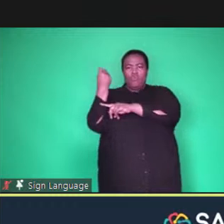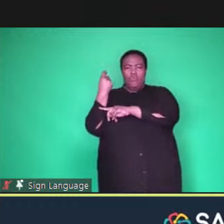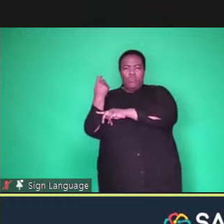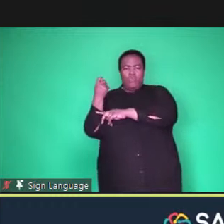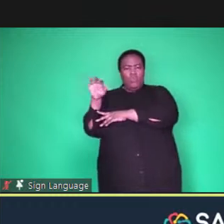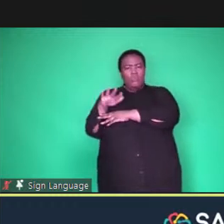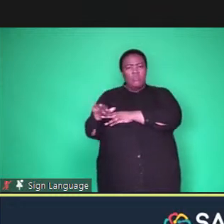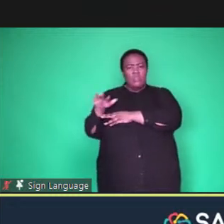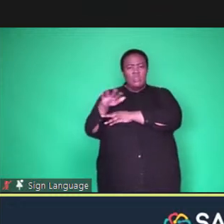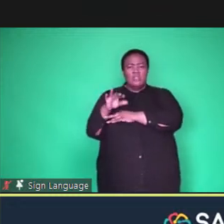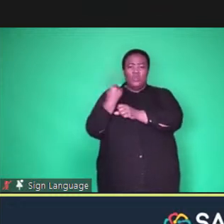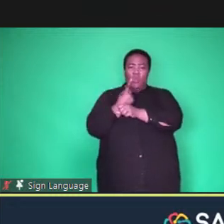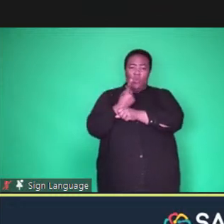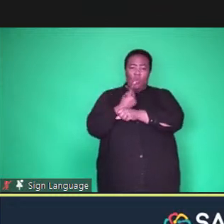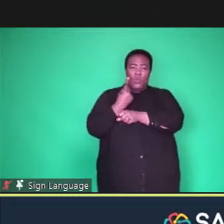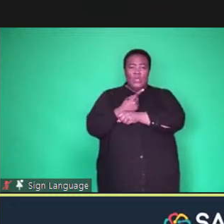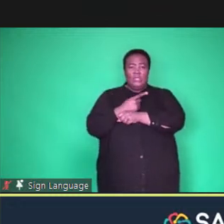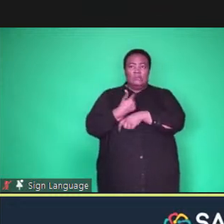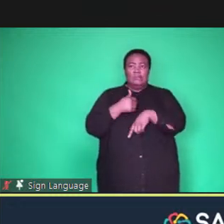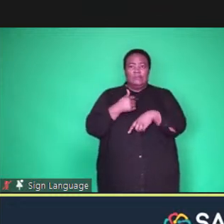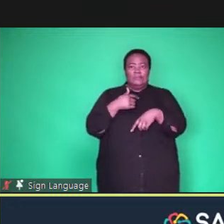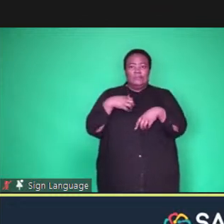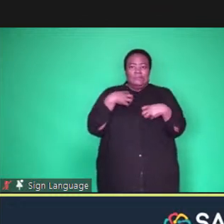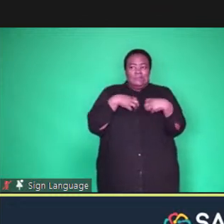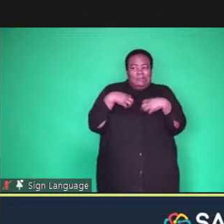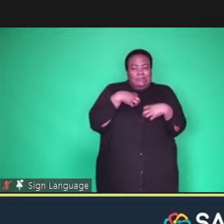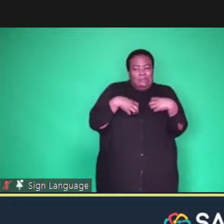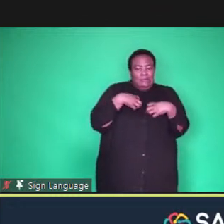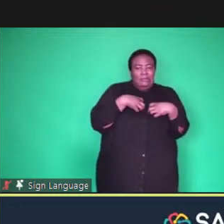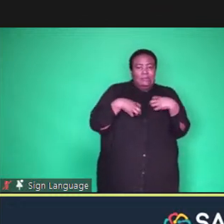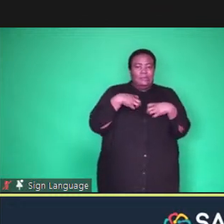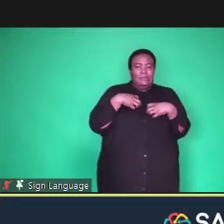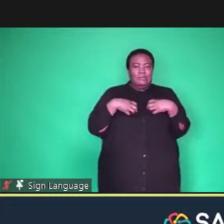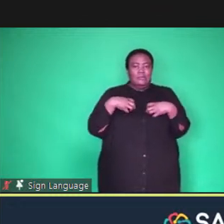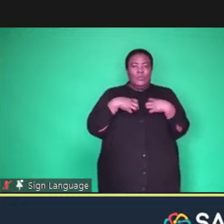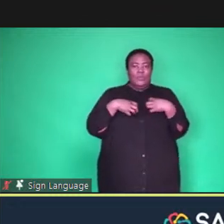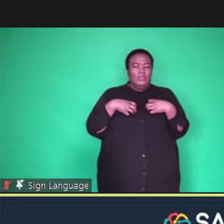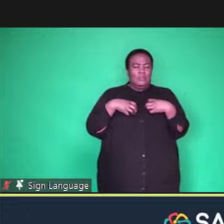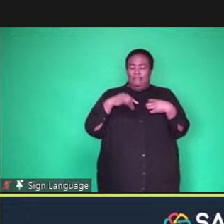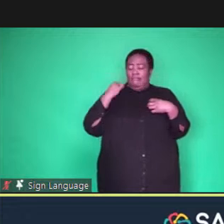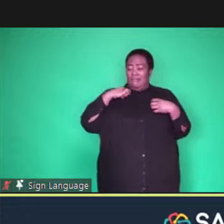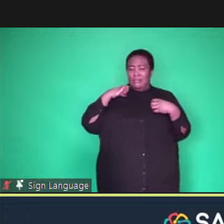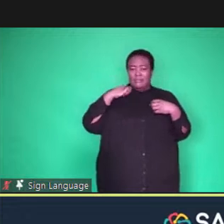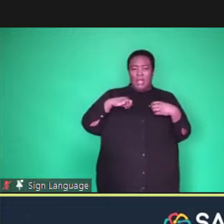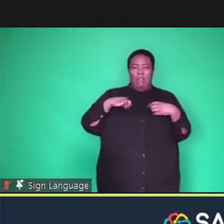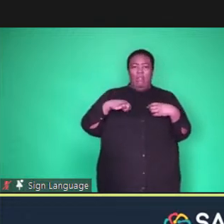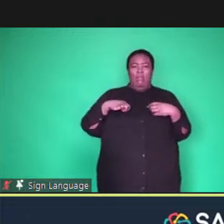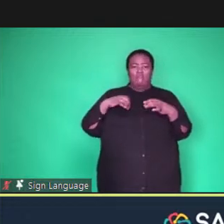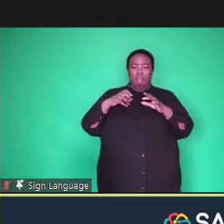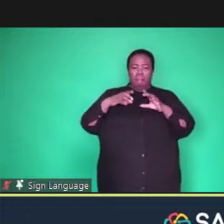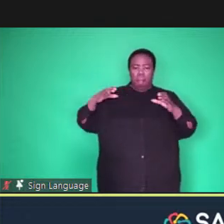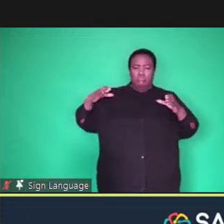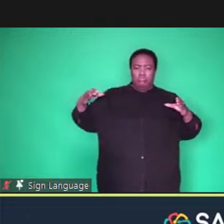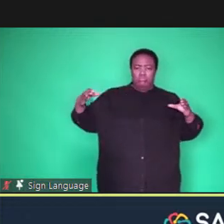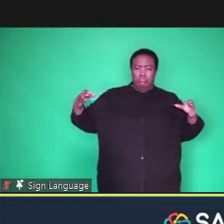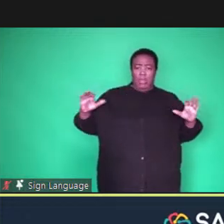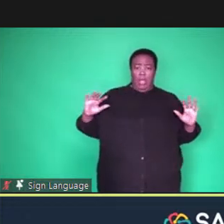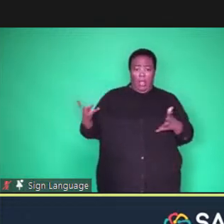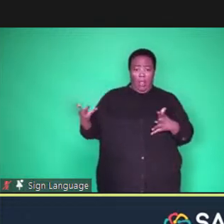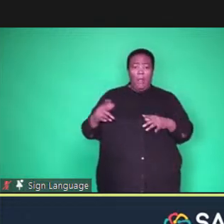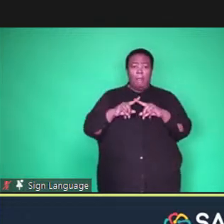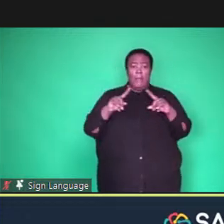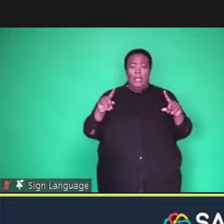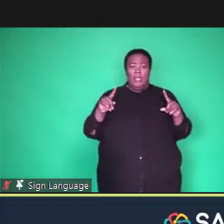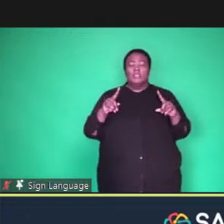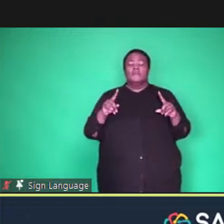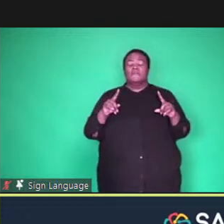is almost an anxiety around the extent to which the metropolitans are growing. We want to dig into that. But to what